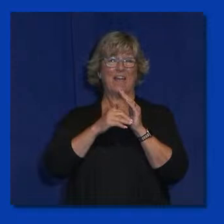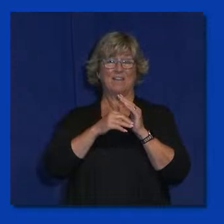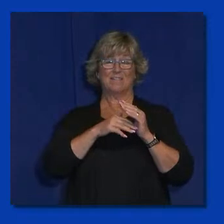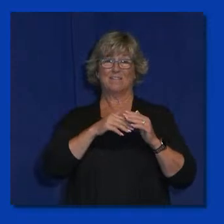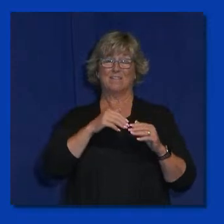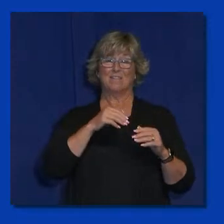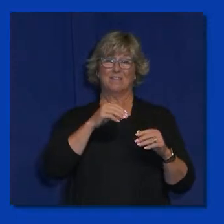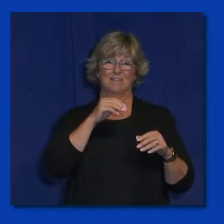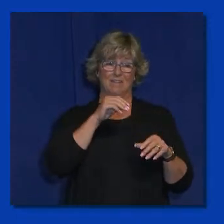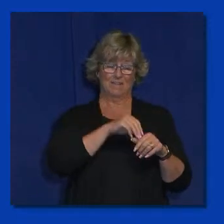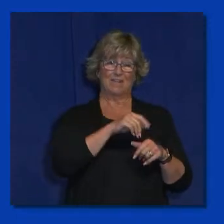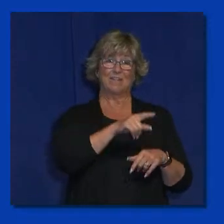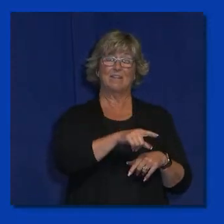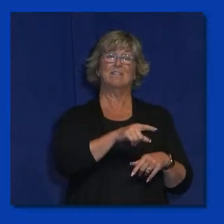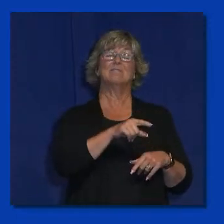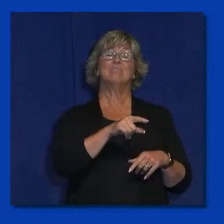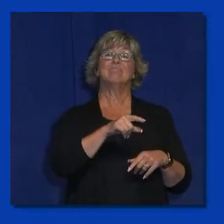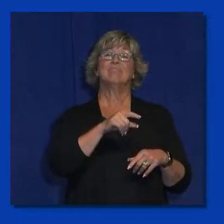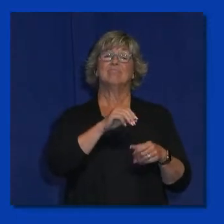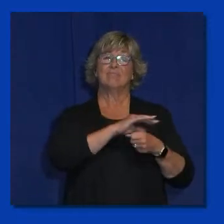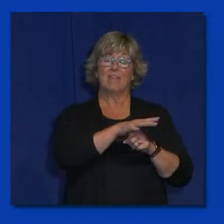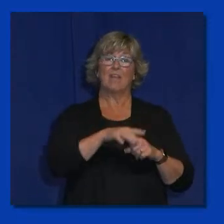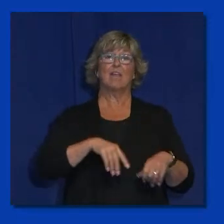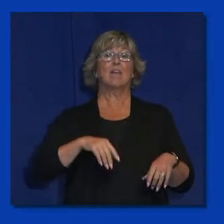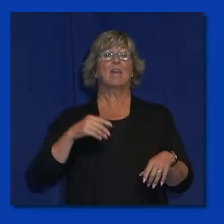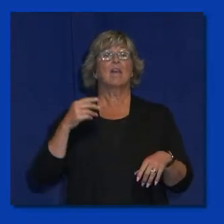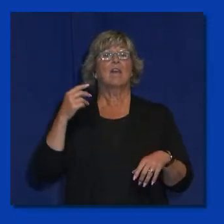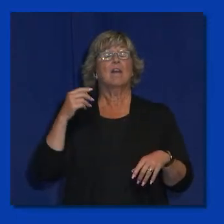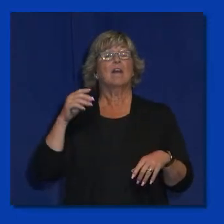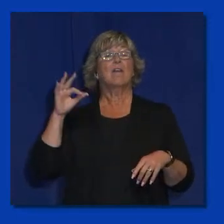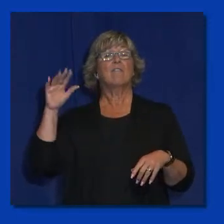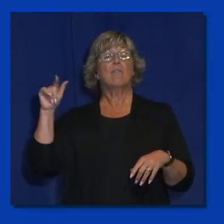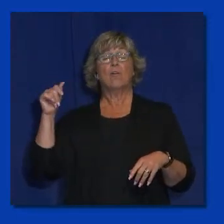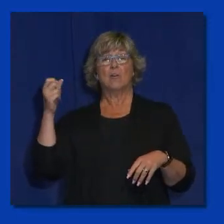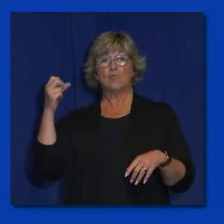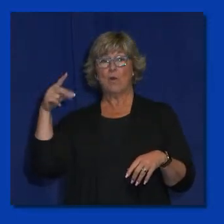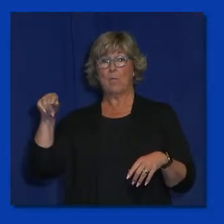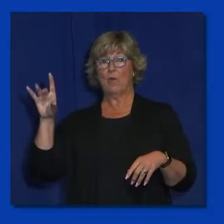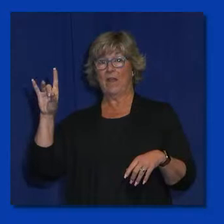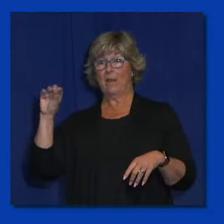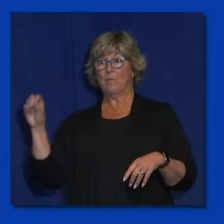morning at 4.4%. Interestingly, Florida was at 12.8%.